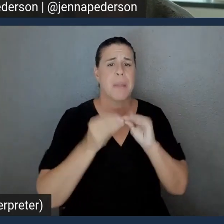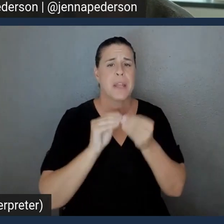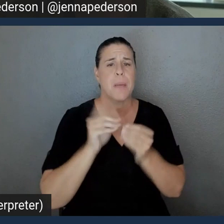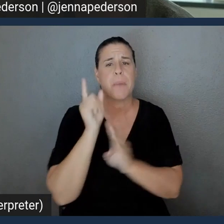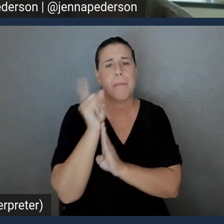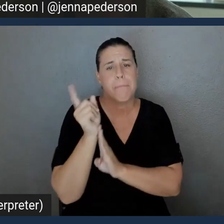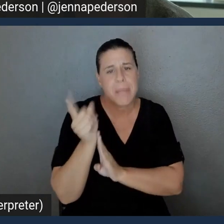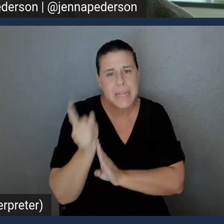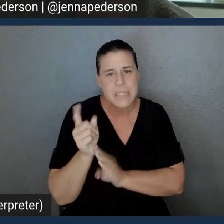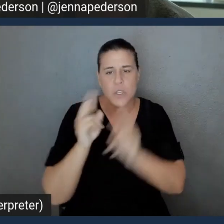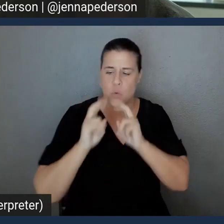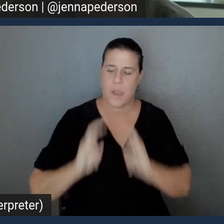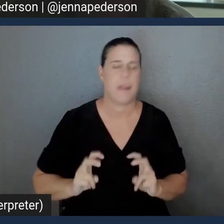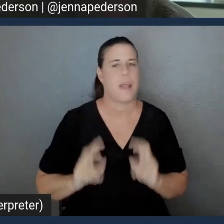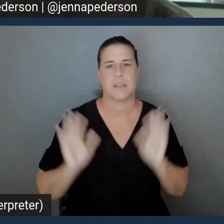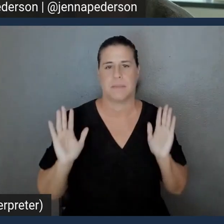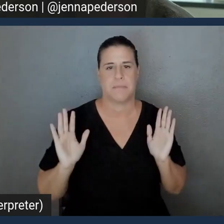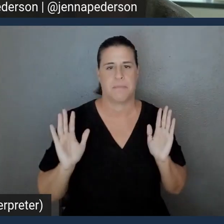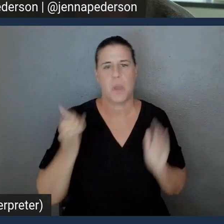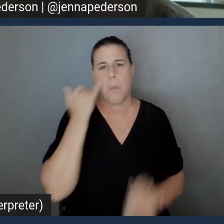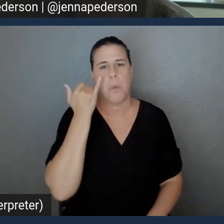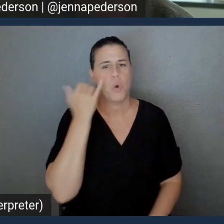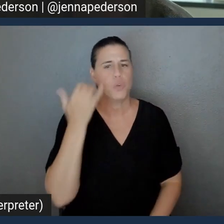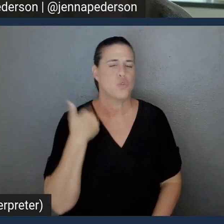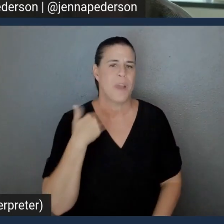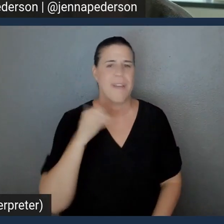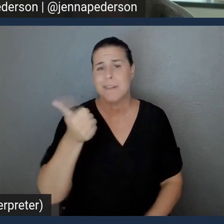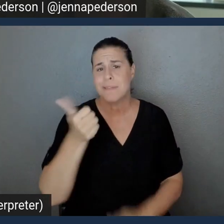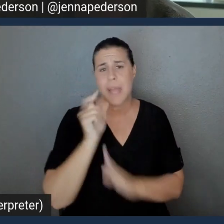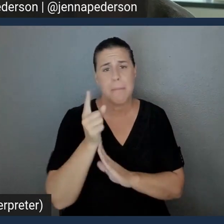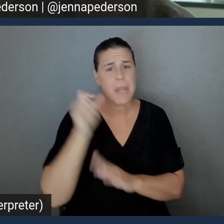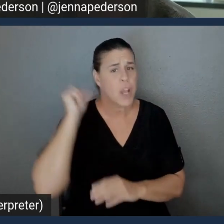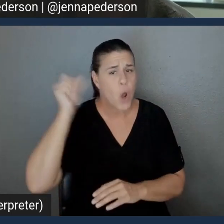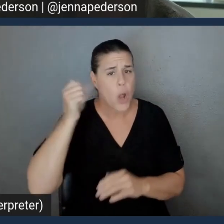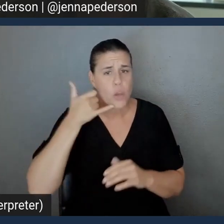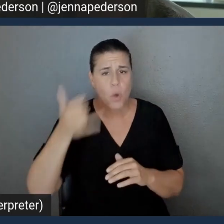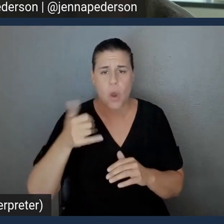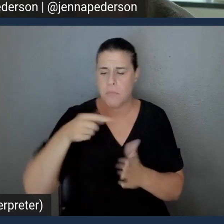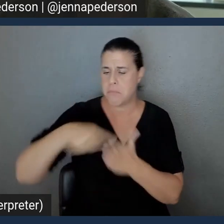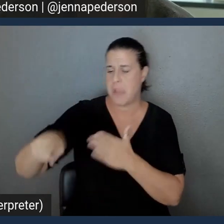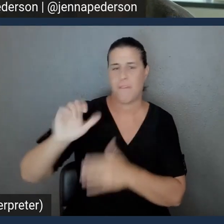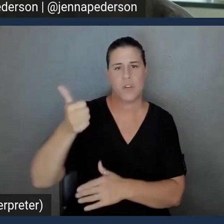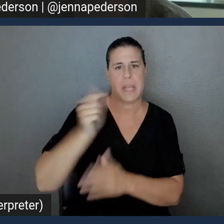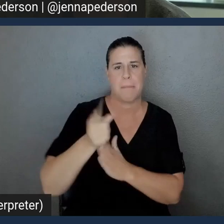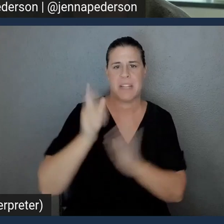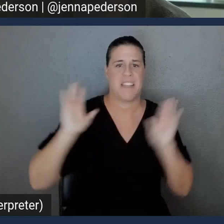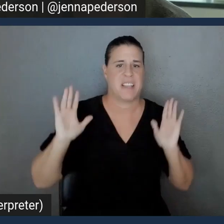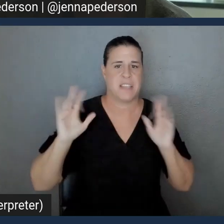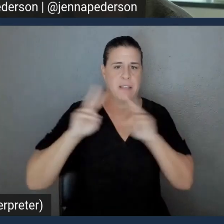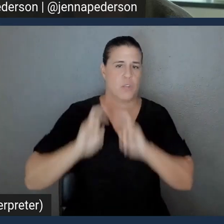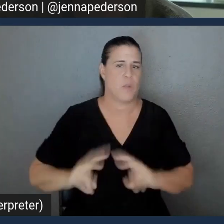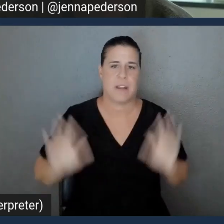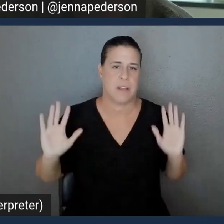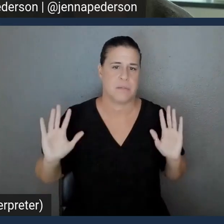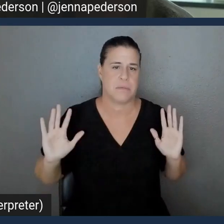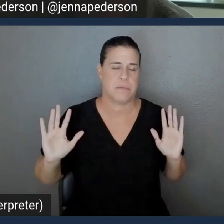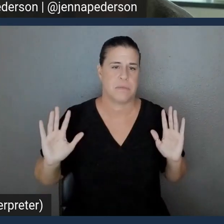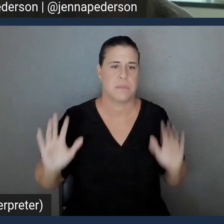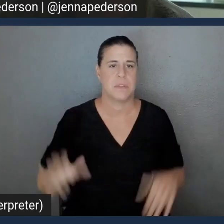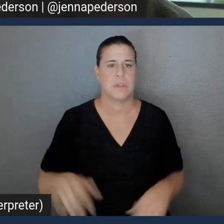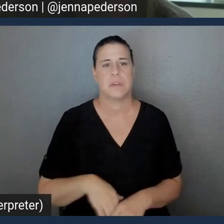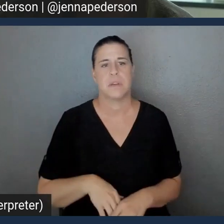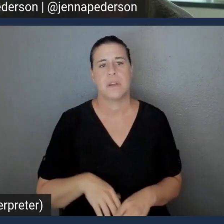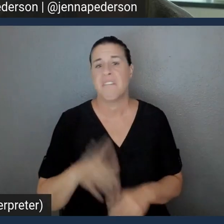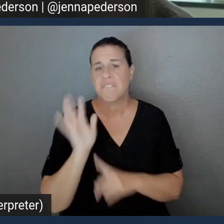that you analyze, right? So let's say if you have a Okay. 10-minute audio call, you just pay for the 10 minutes of audio that you've analyzed. Like if you have a 5-minute call, you just pay for